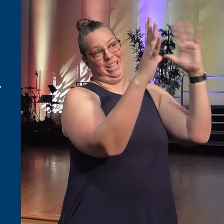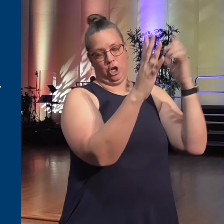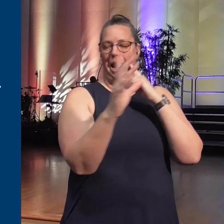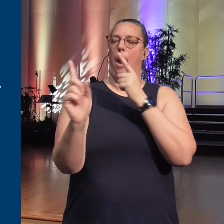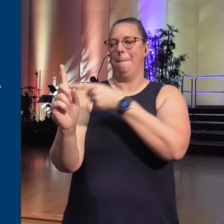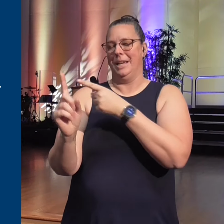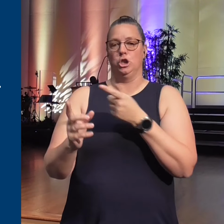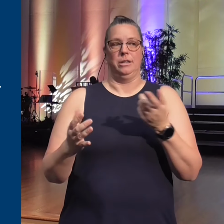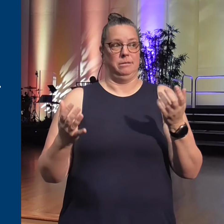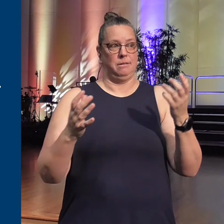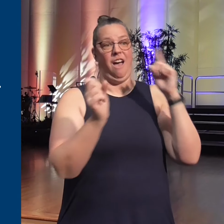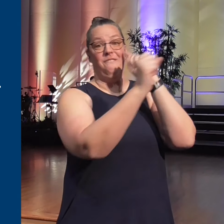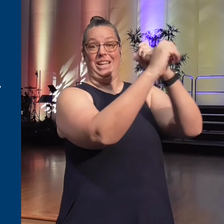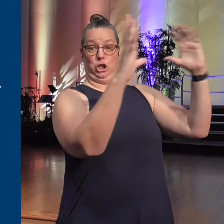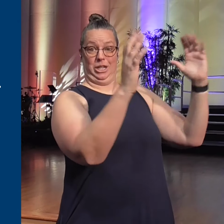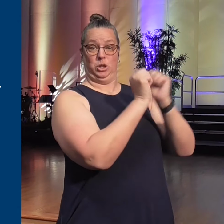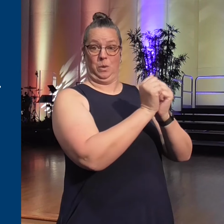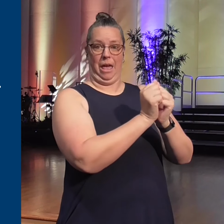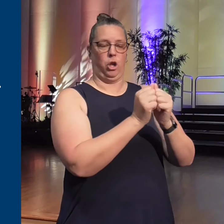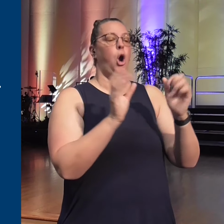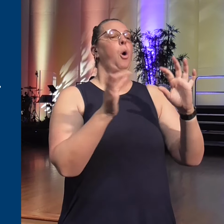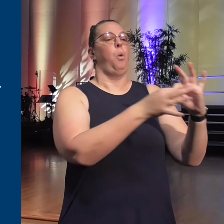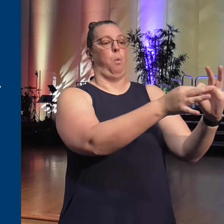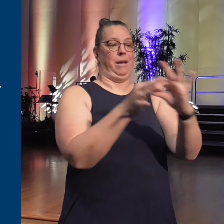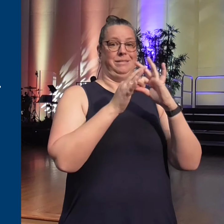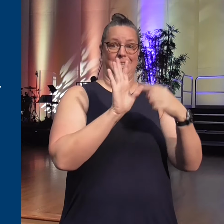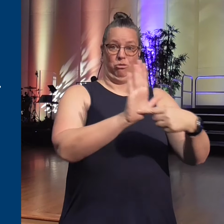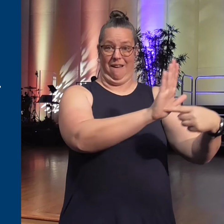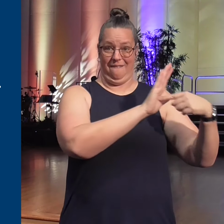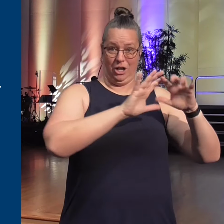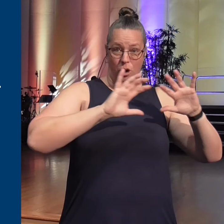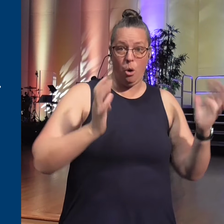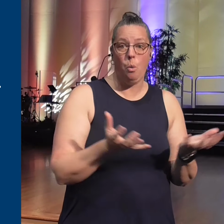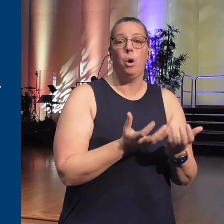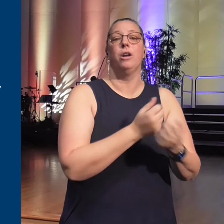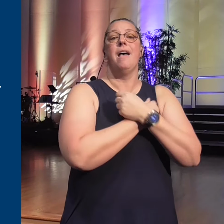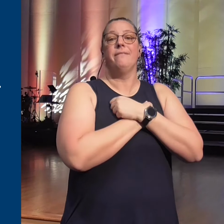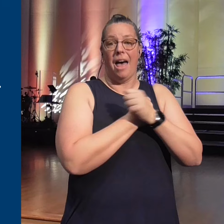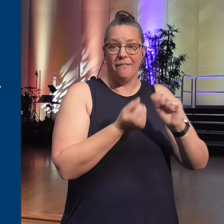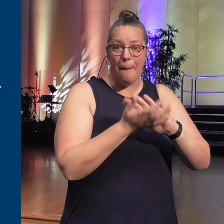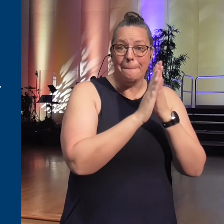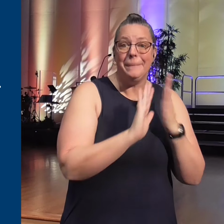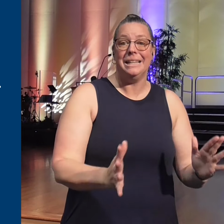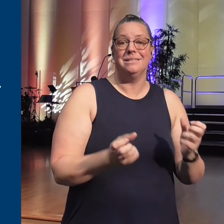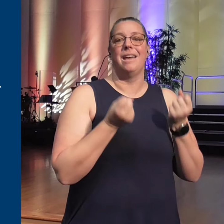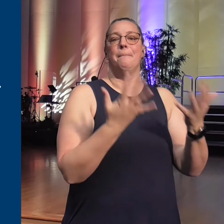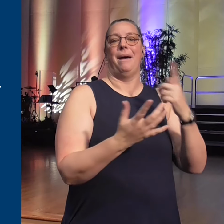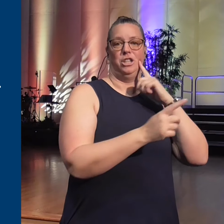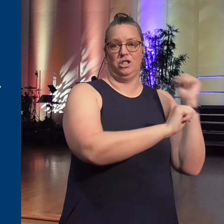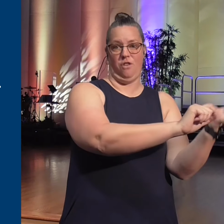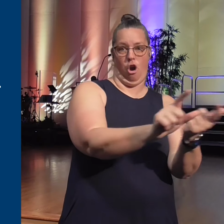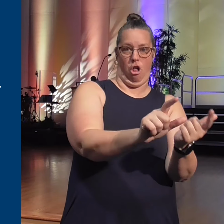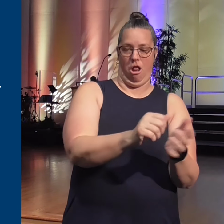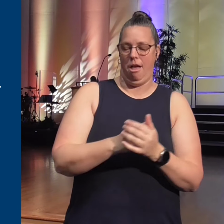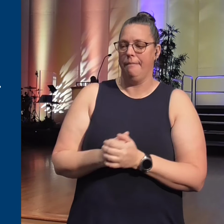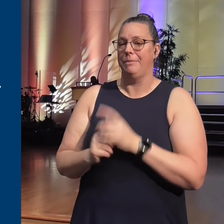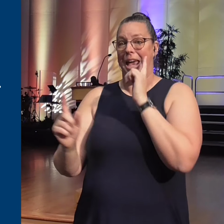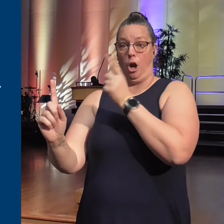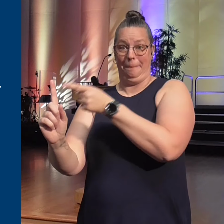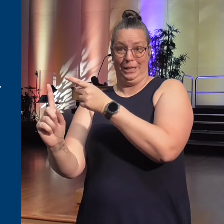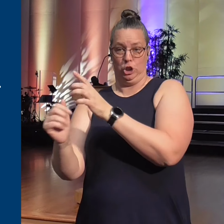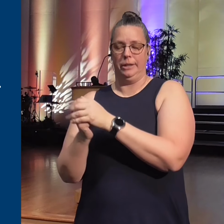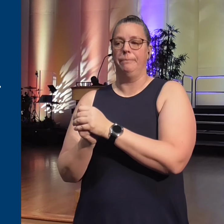up on the screen. Let's say our vision together. Oneness revealed, a world of love, peace, and abundance for all. And